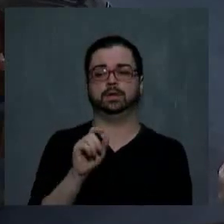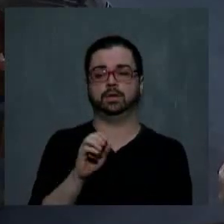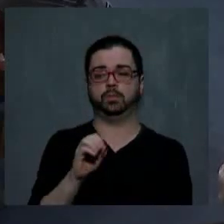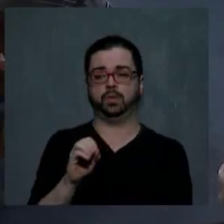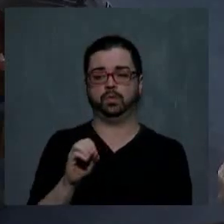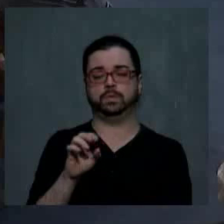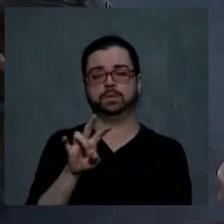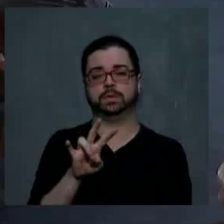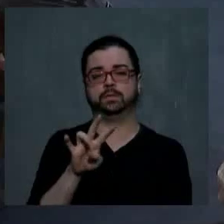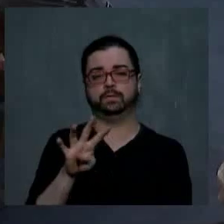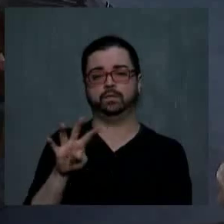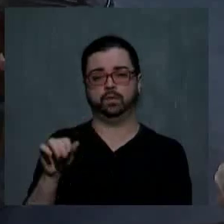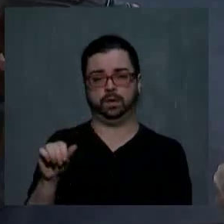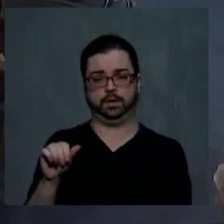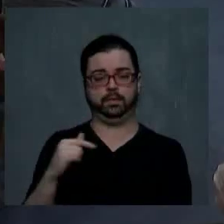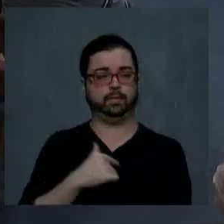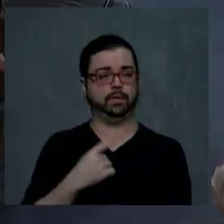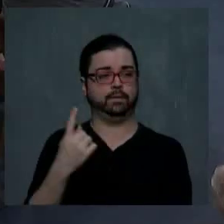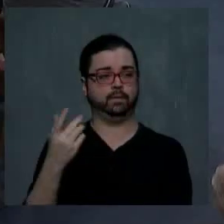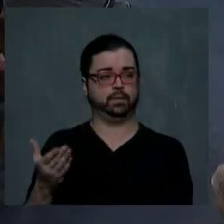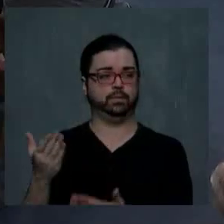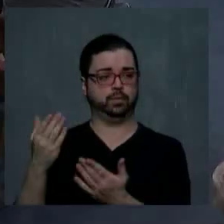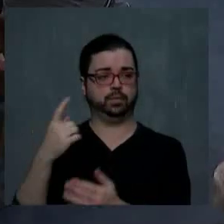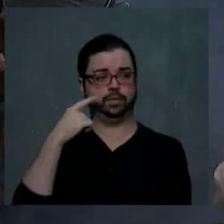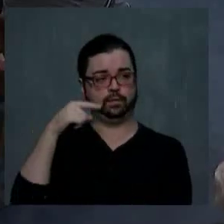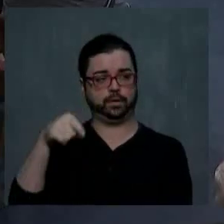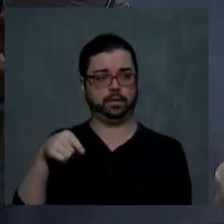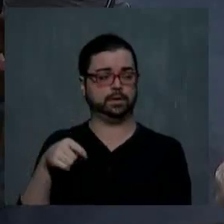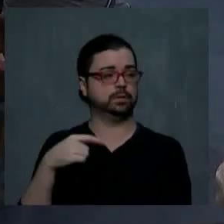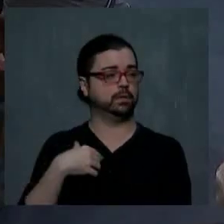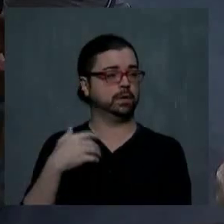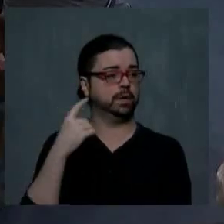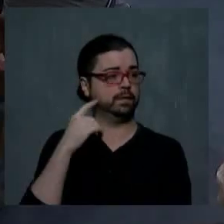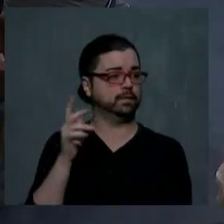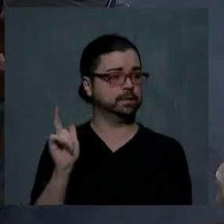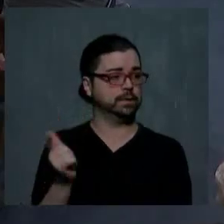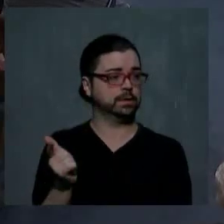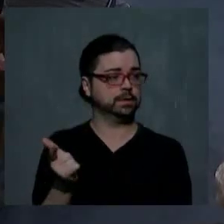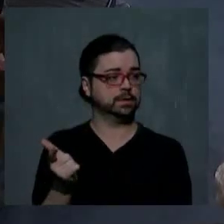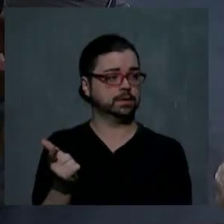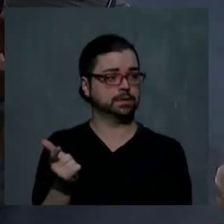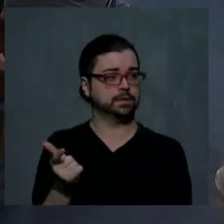L0074A. Okay, we have a motion for this item. Do I hear a second?